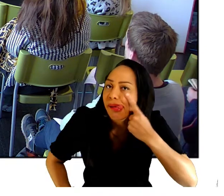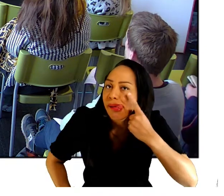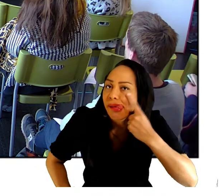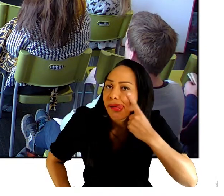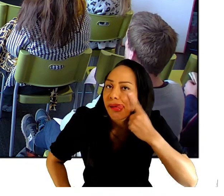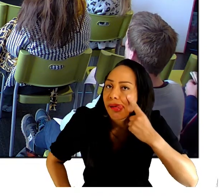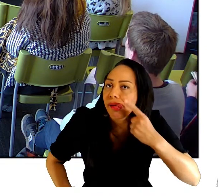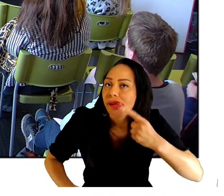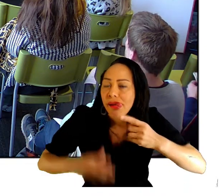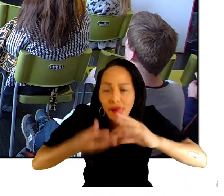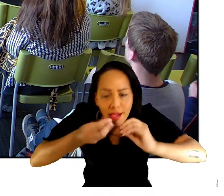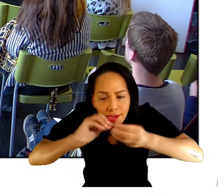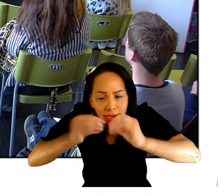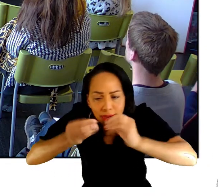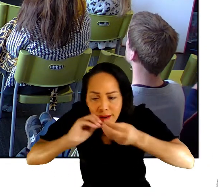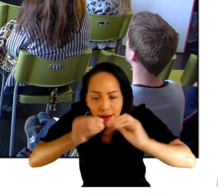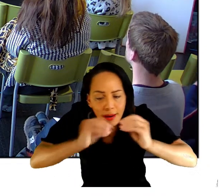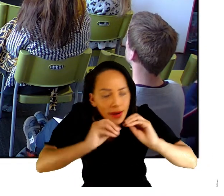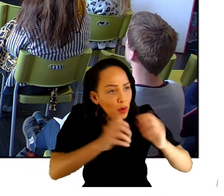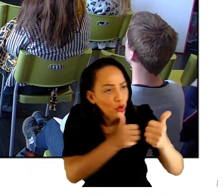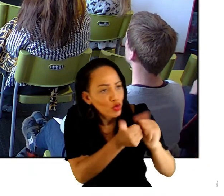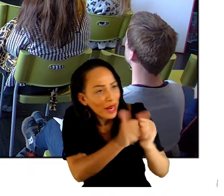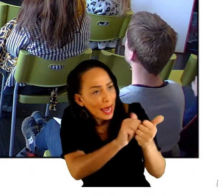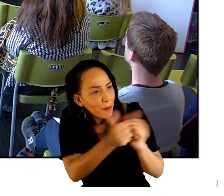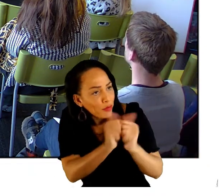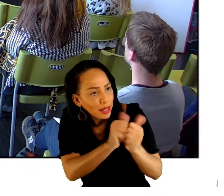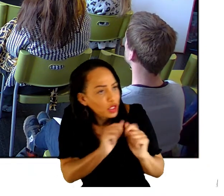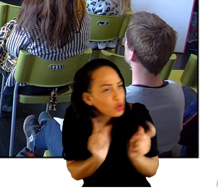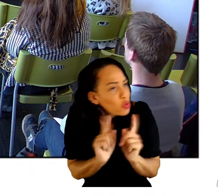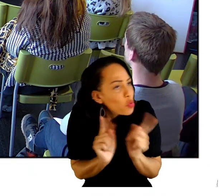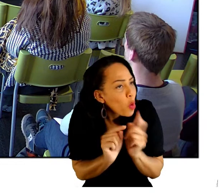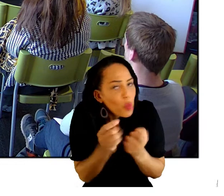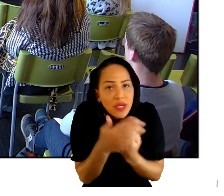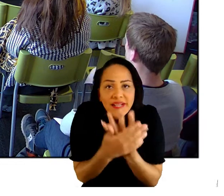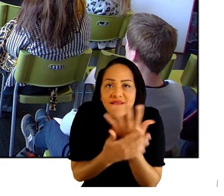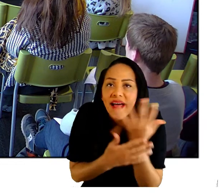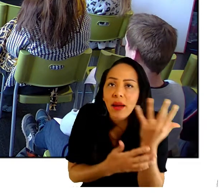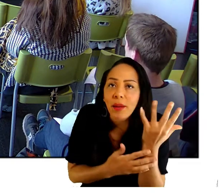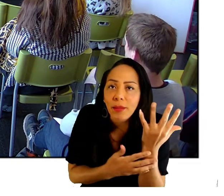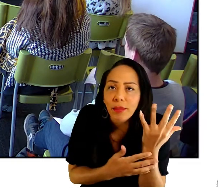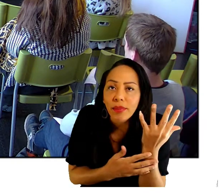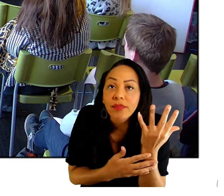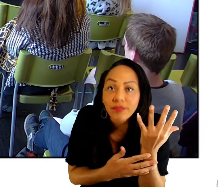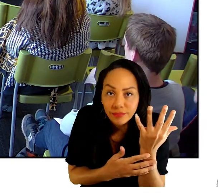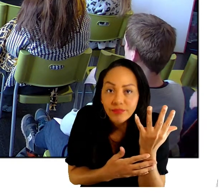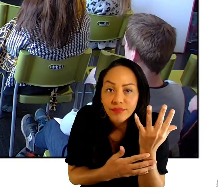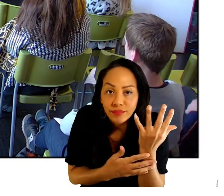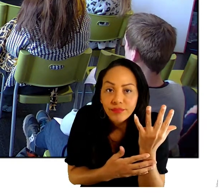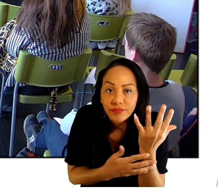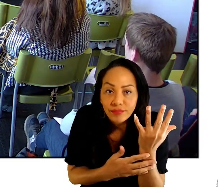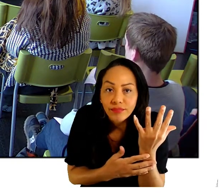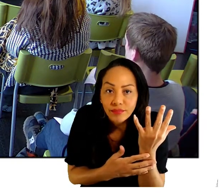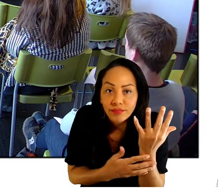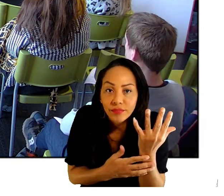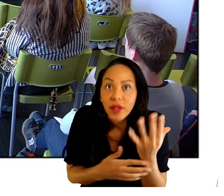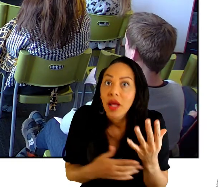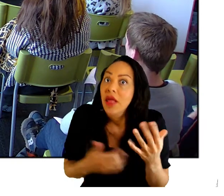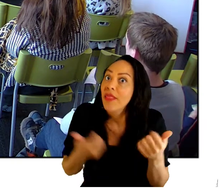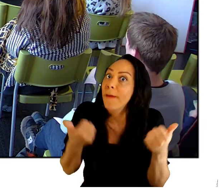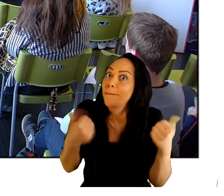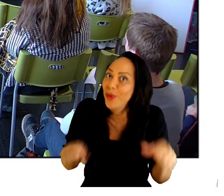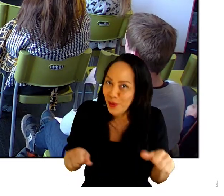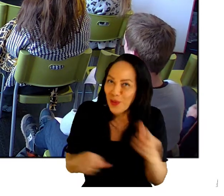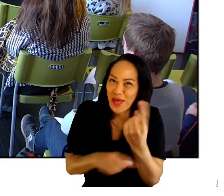you're collaborating with someone. So we did manage to get on with each other.